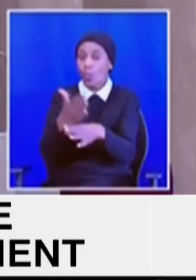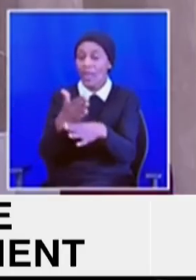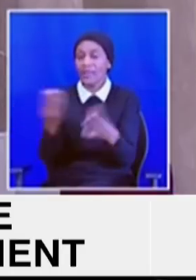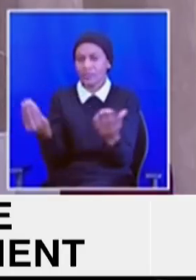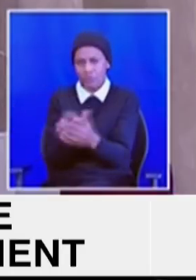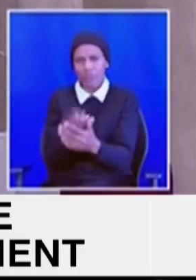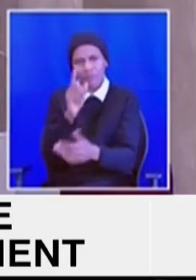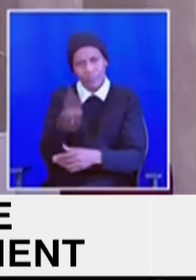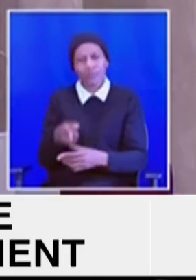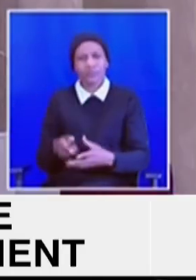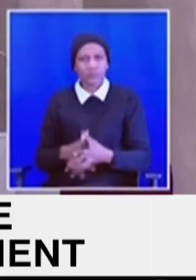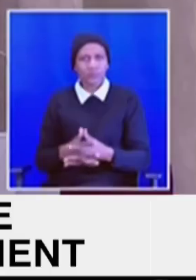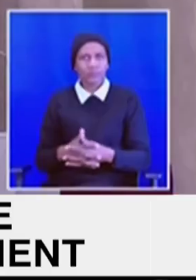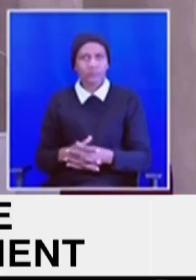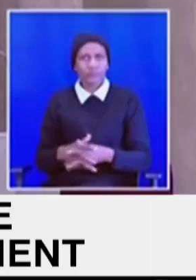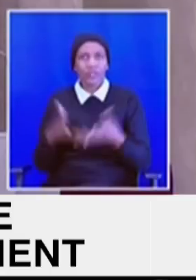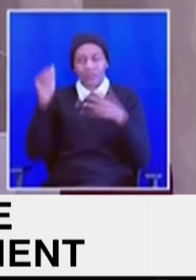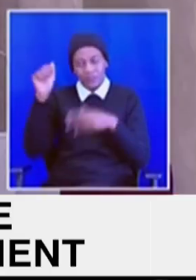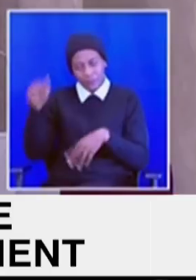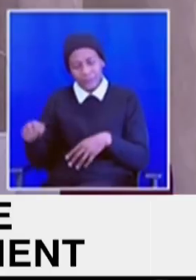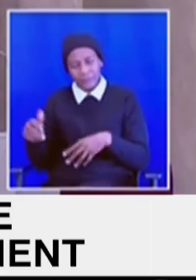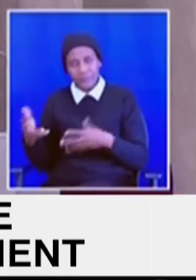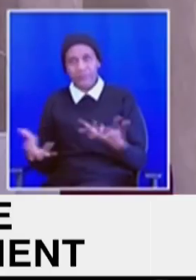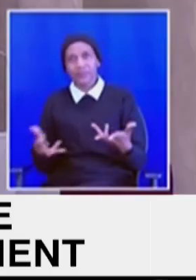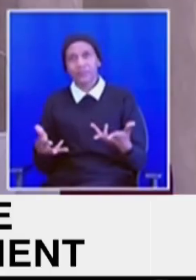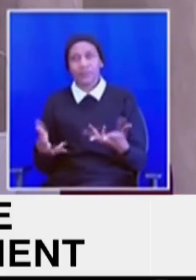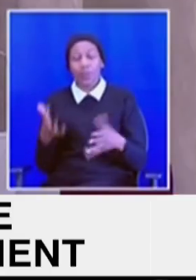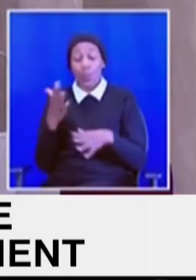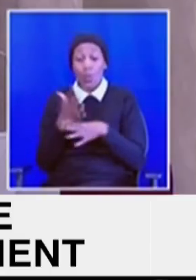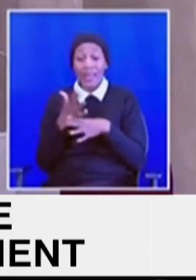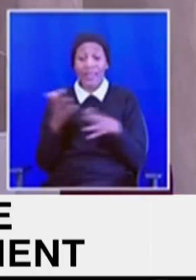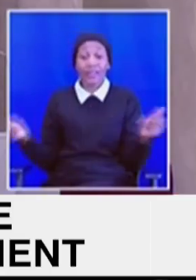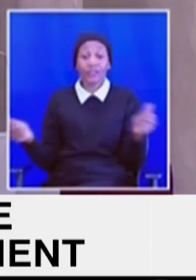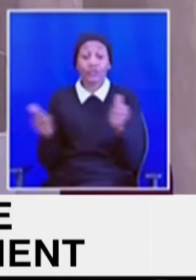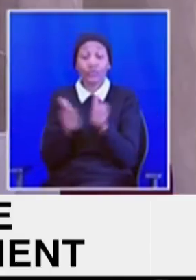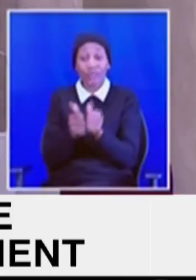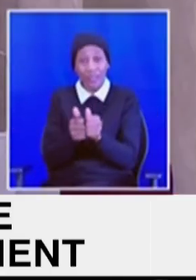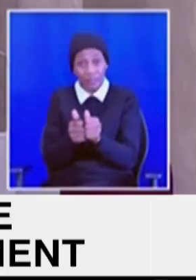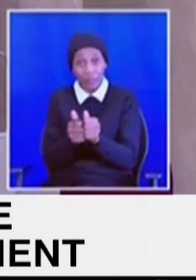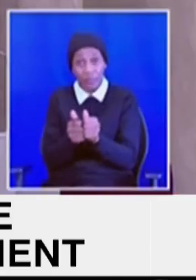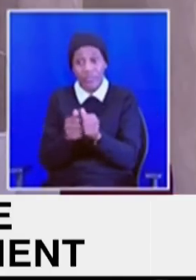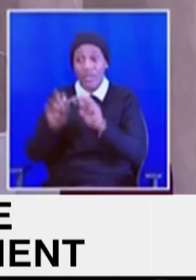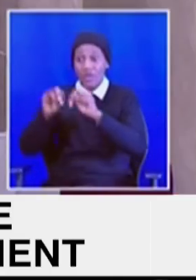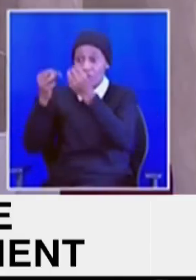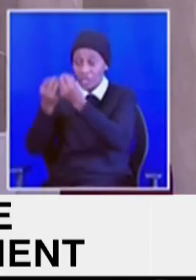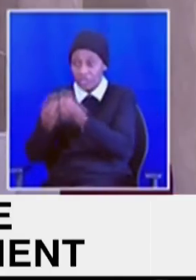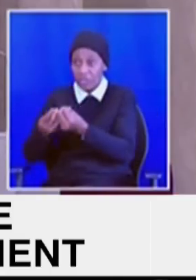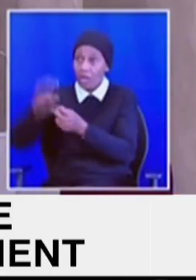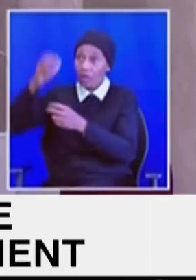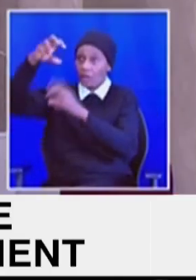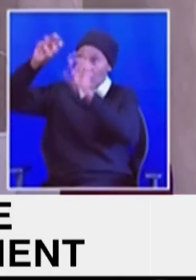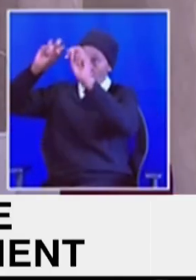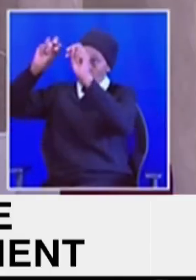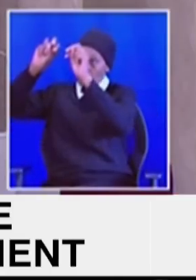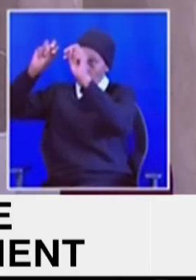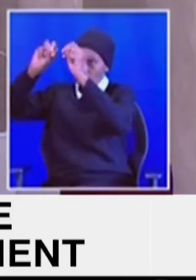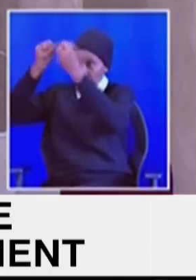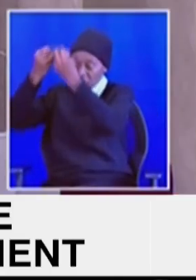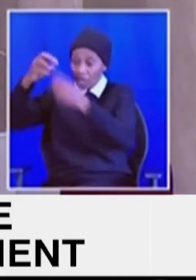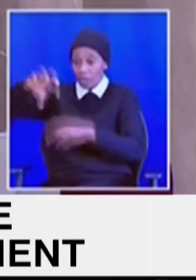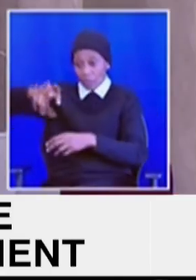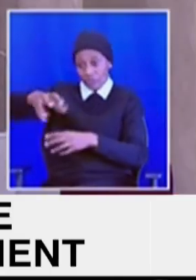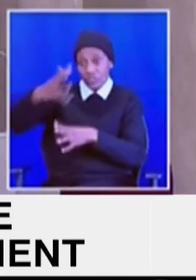those coalitions. Of course, working together with other spheres of government for support.